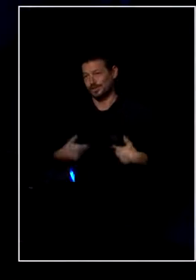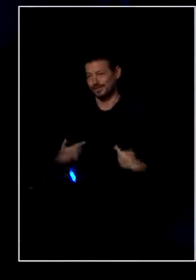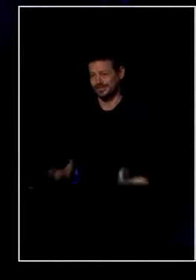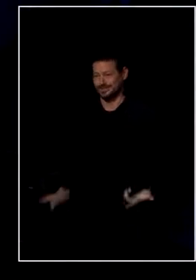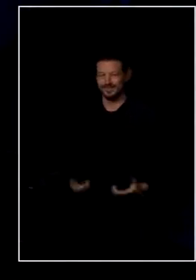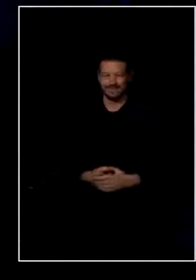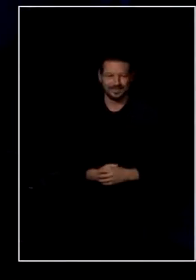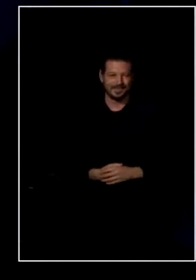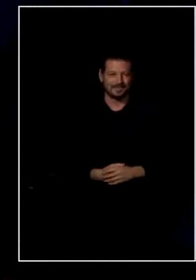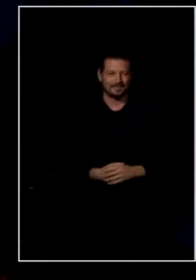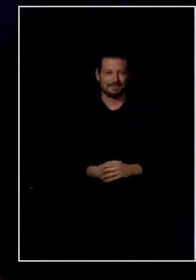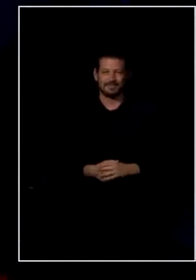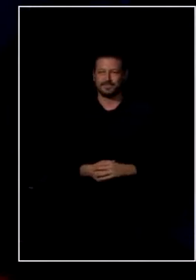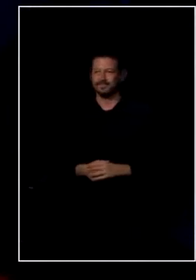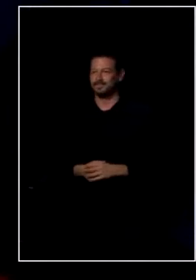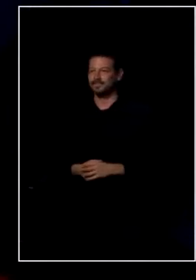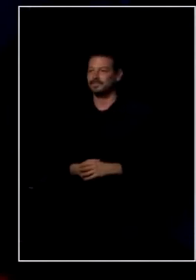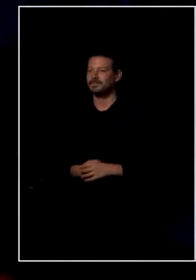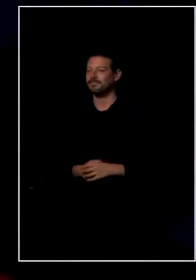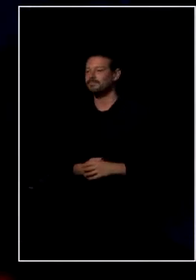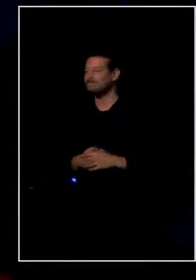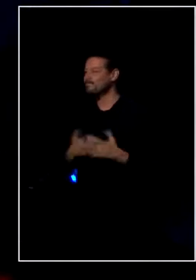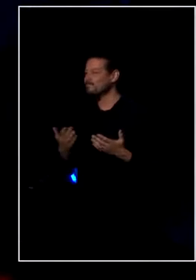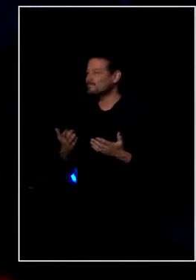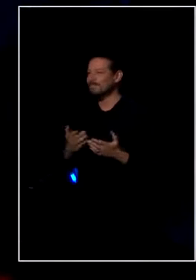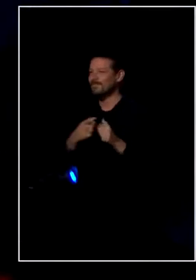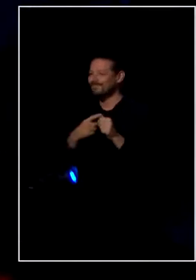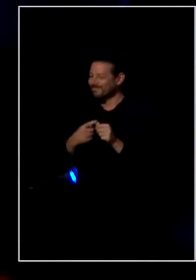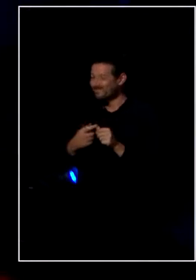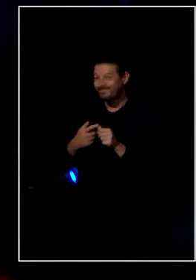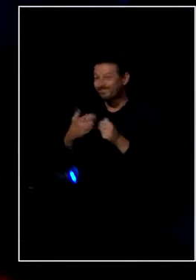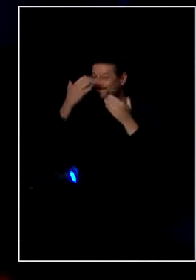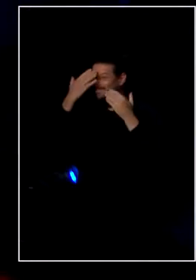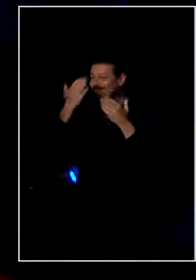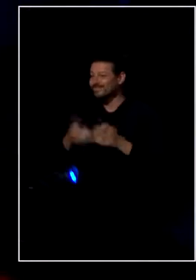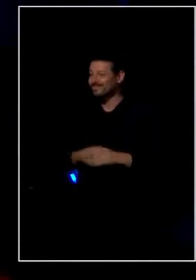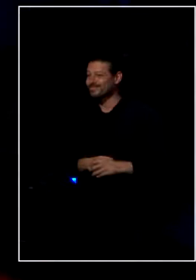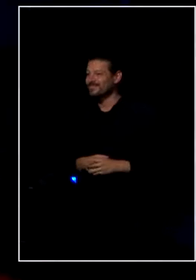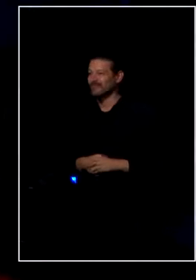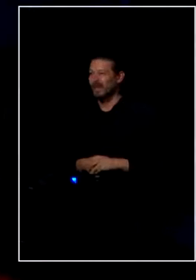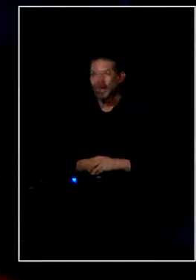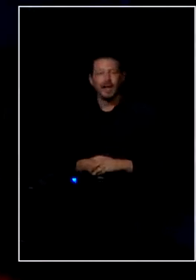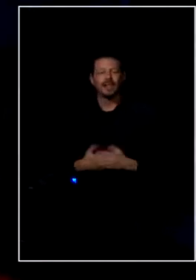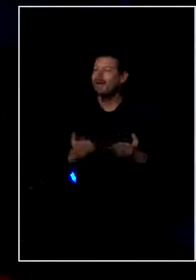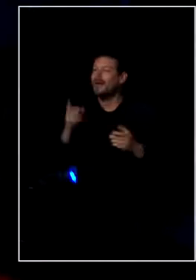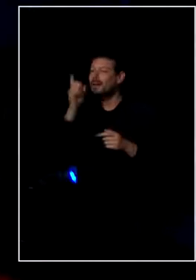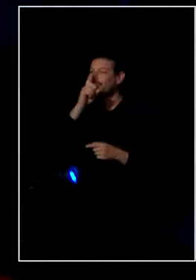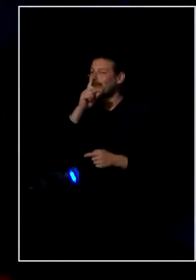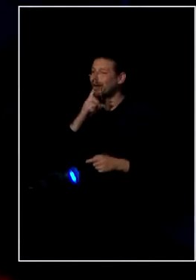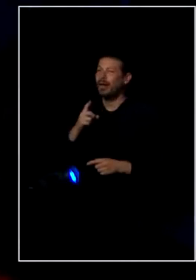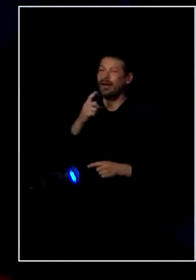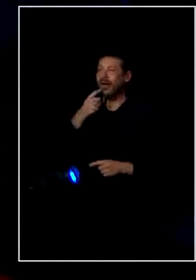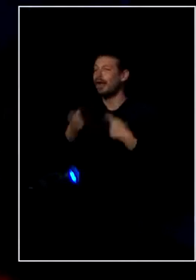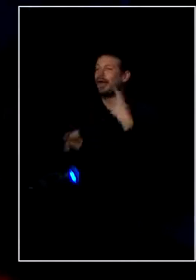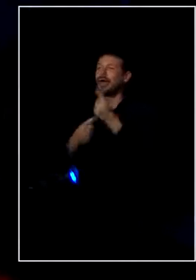But I don't know. I mean, because the thing is, people just say things without thinking, and you can't